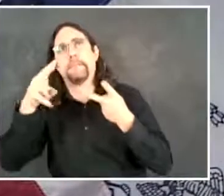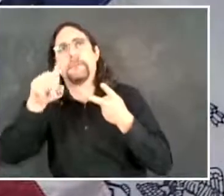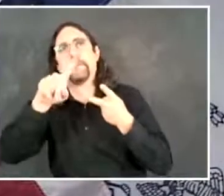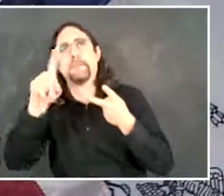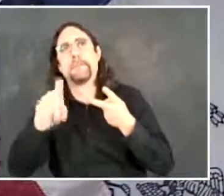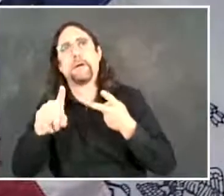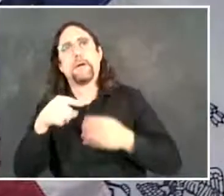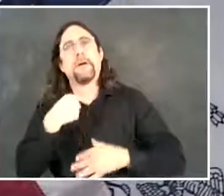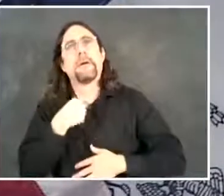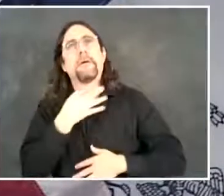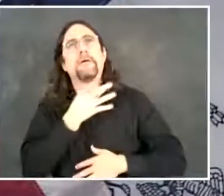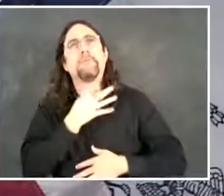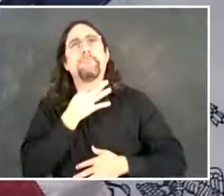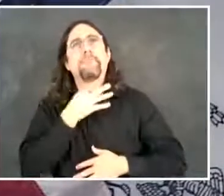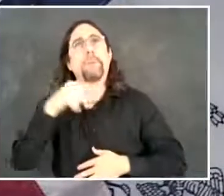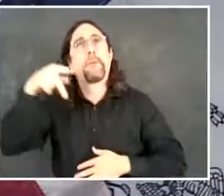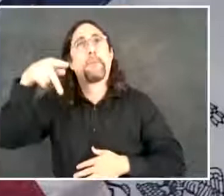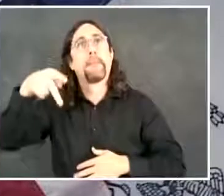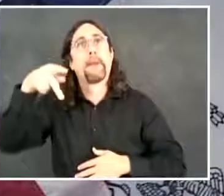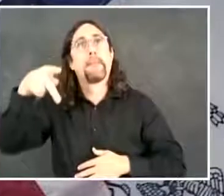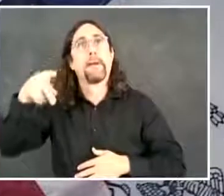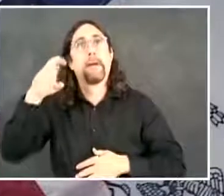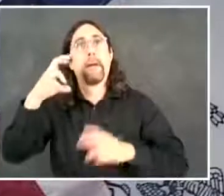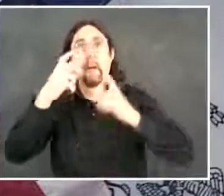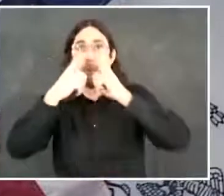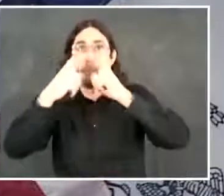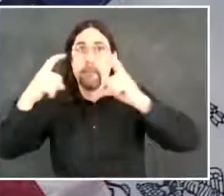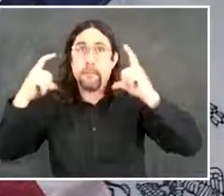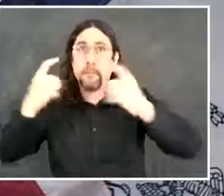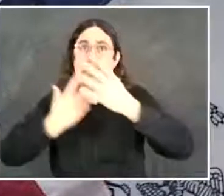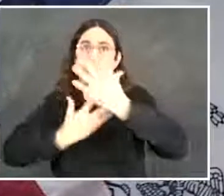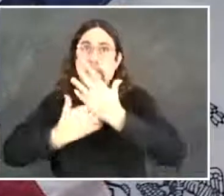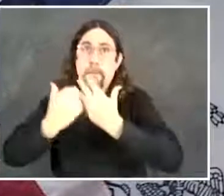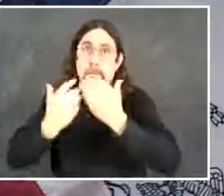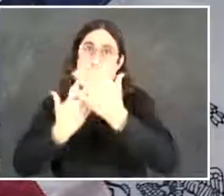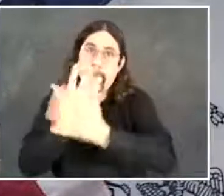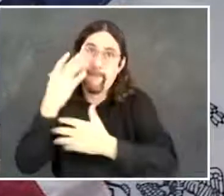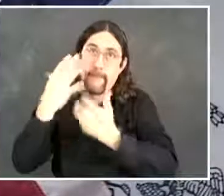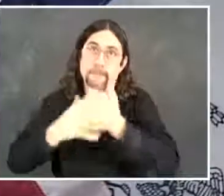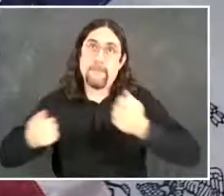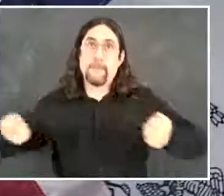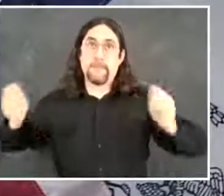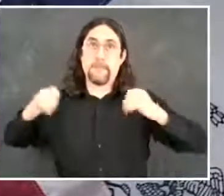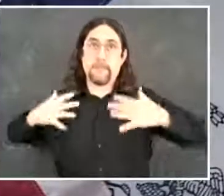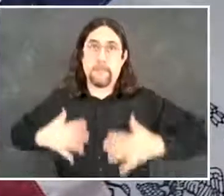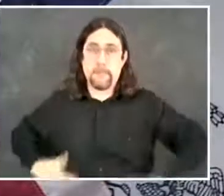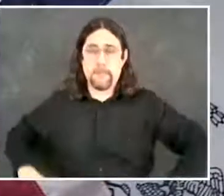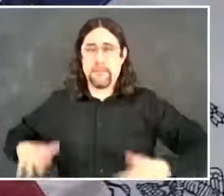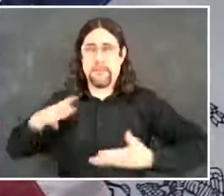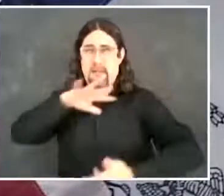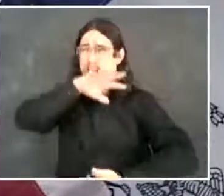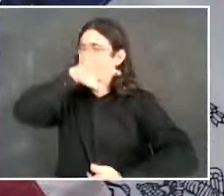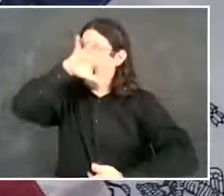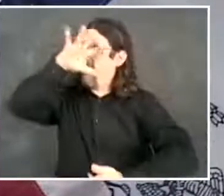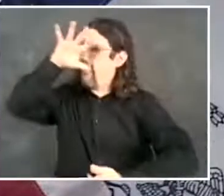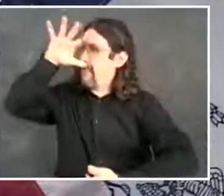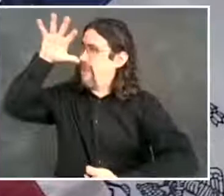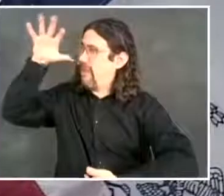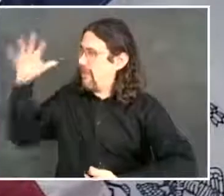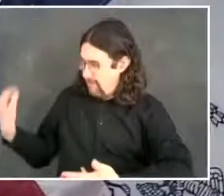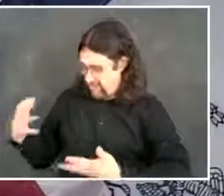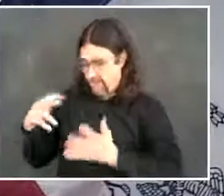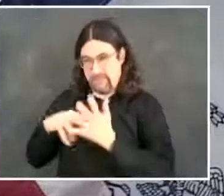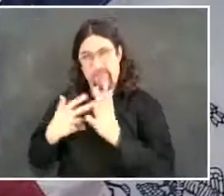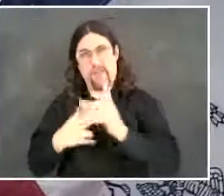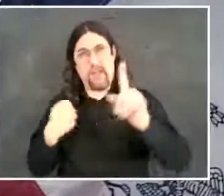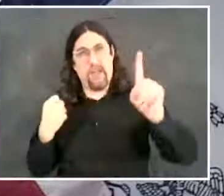our colleagues, both doctors, and see if they have an answer on that. Obviously, I'm always concerned about any unintended consequence,